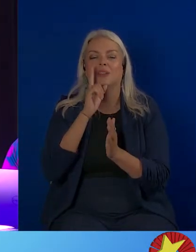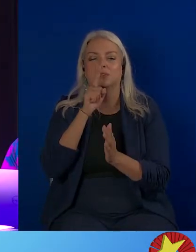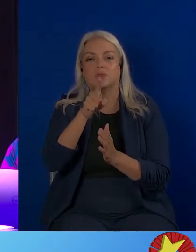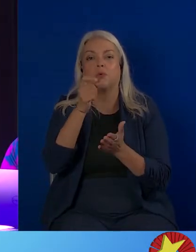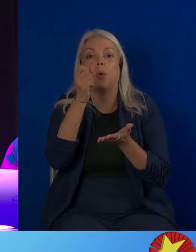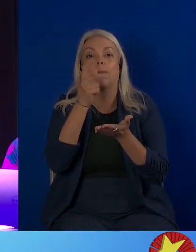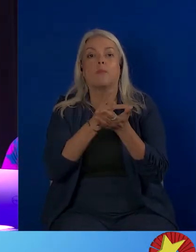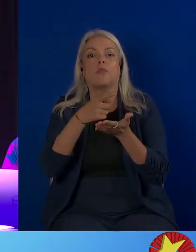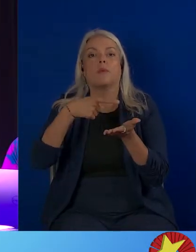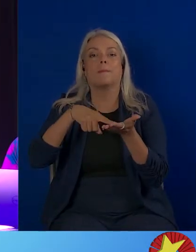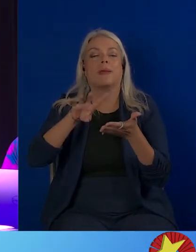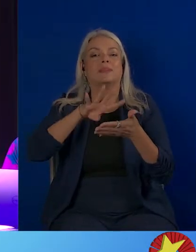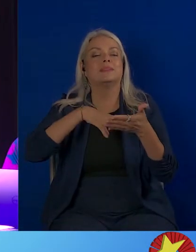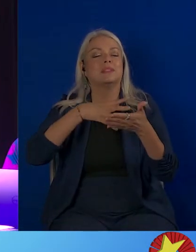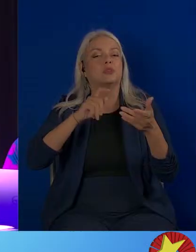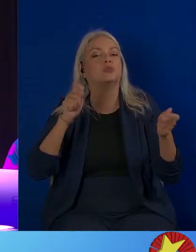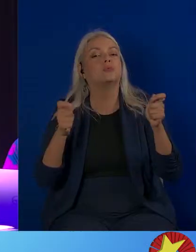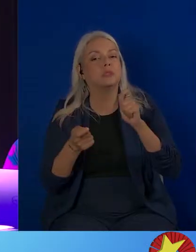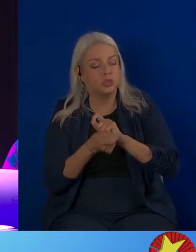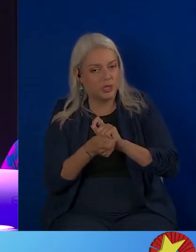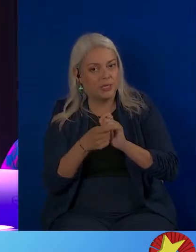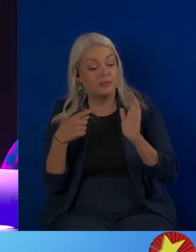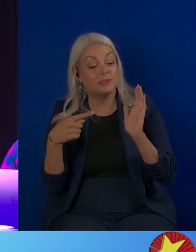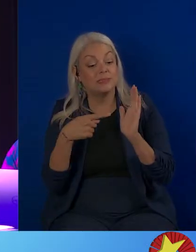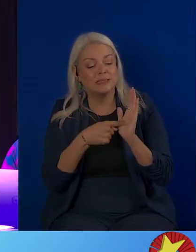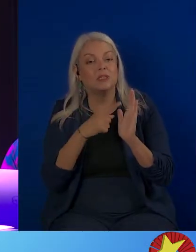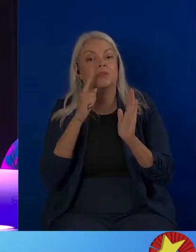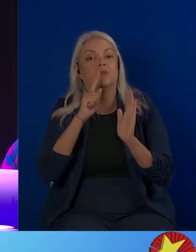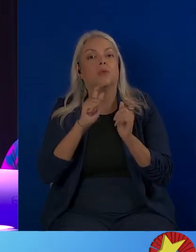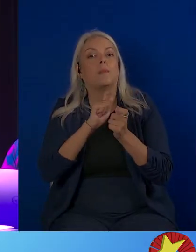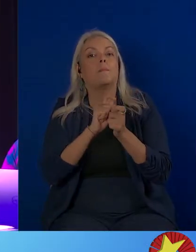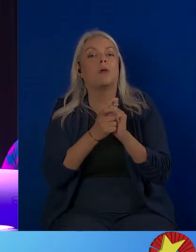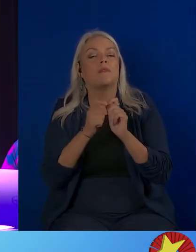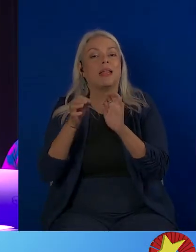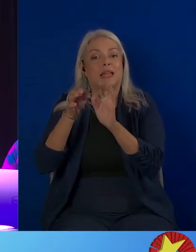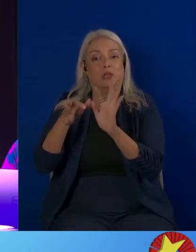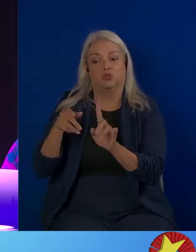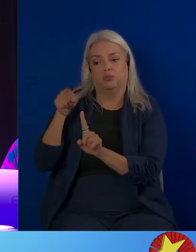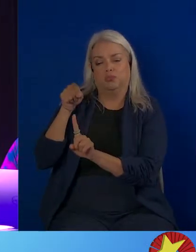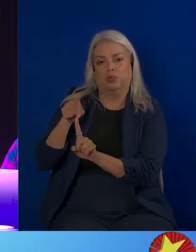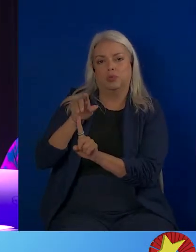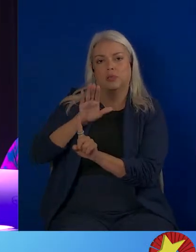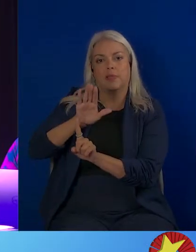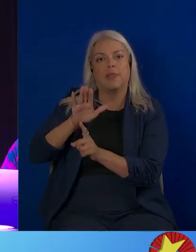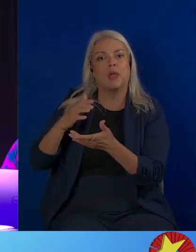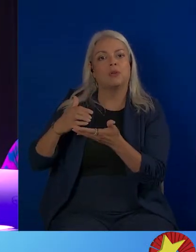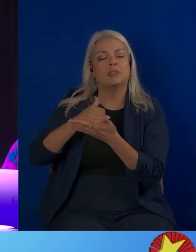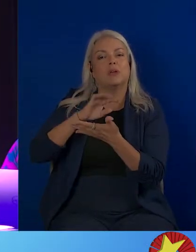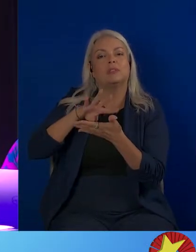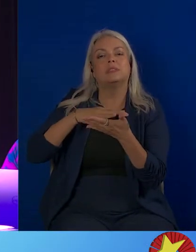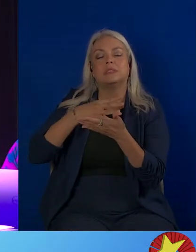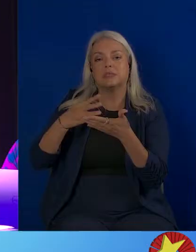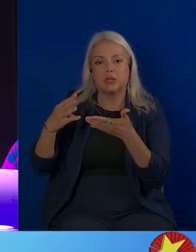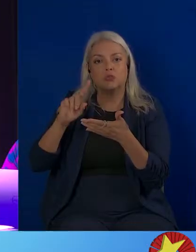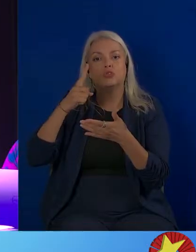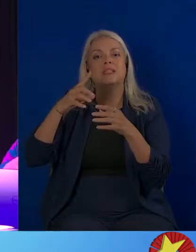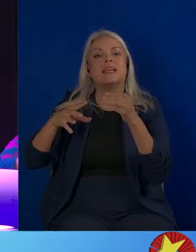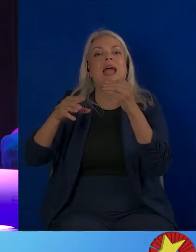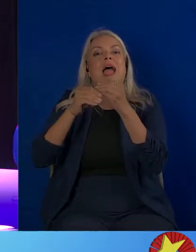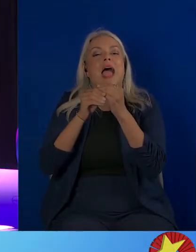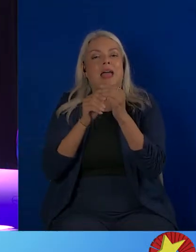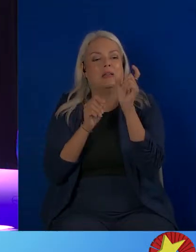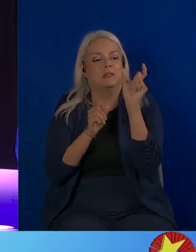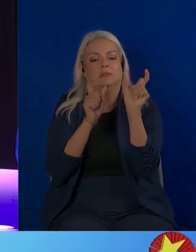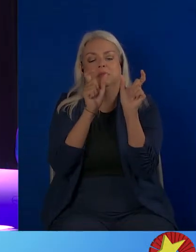schedule changes, is a request to modify the interpreter salary schedule, where we are adding the placement